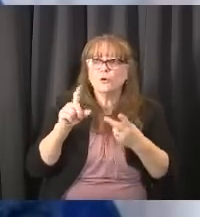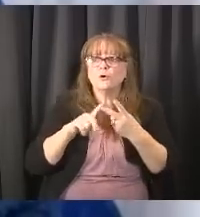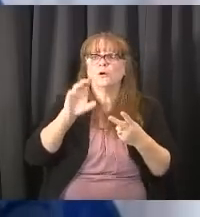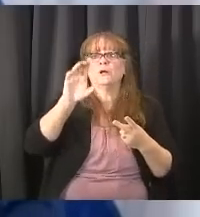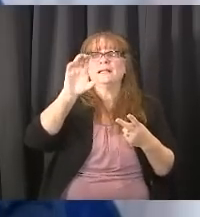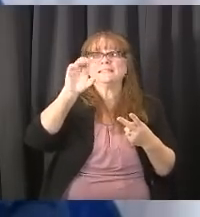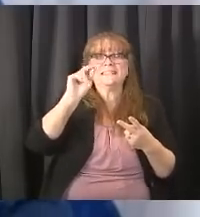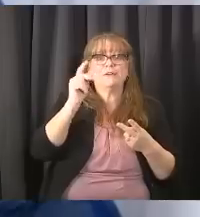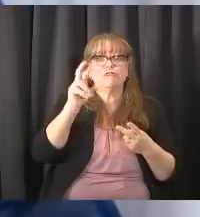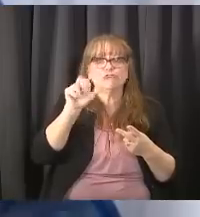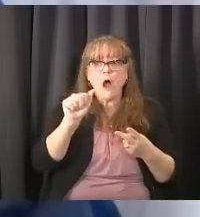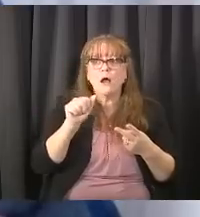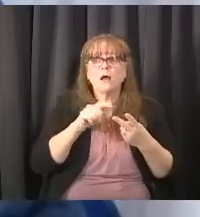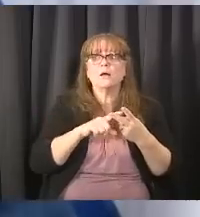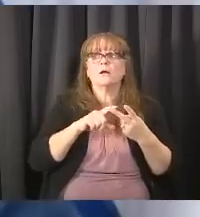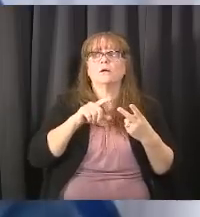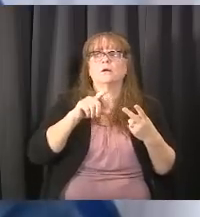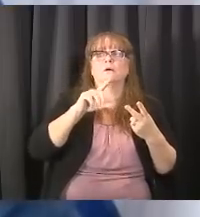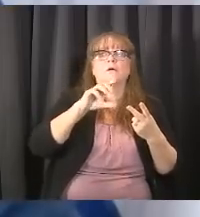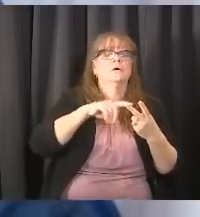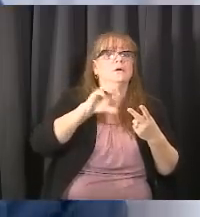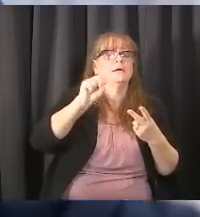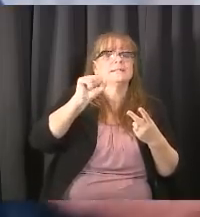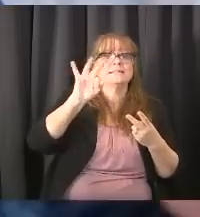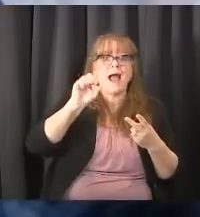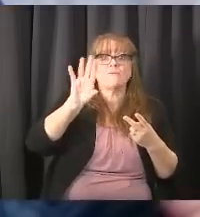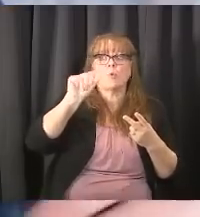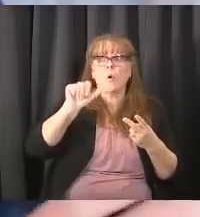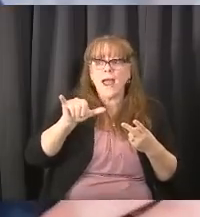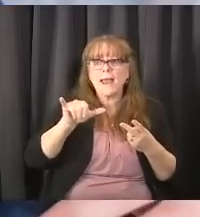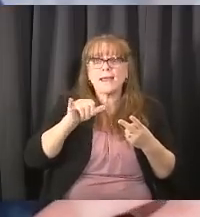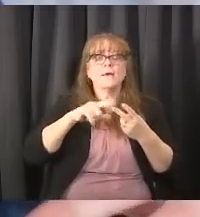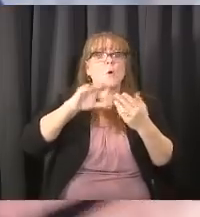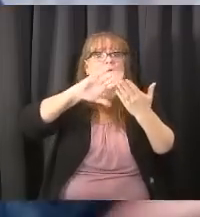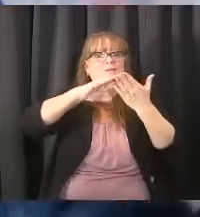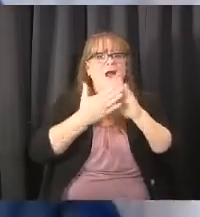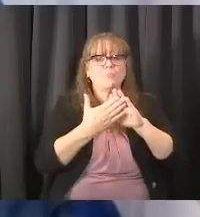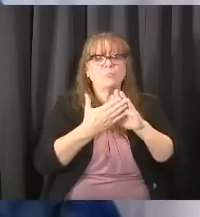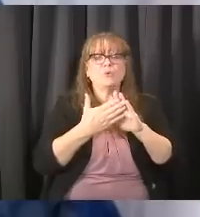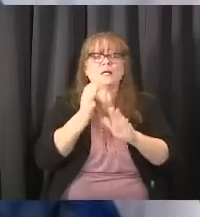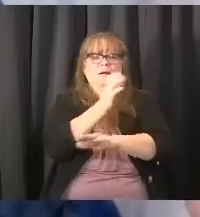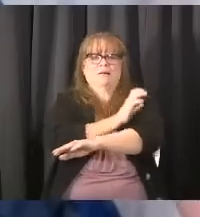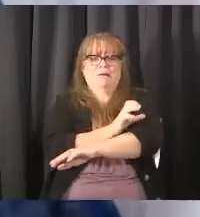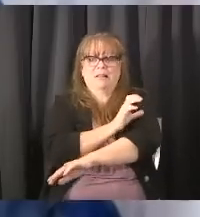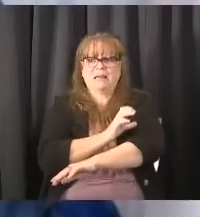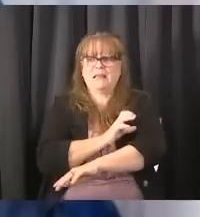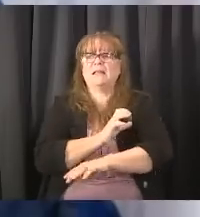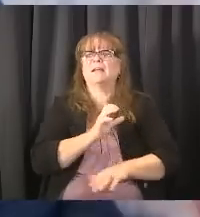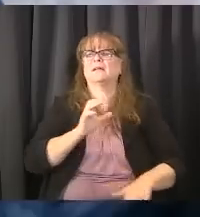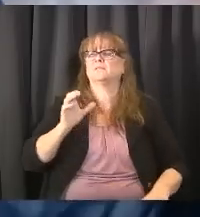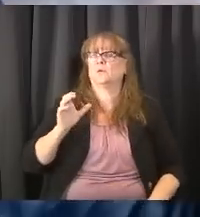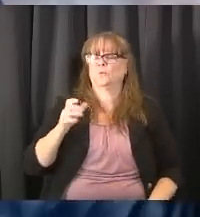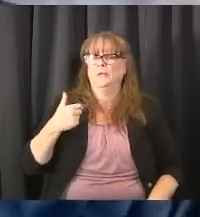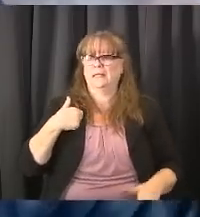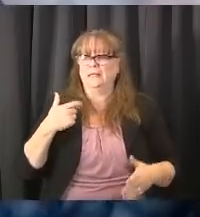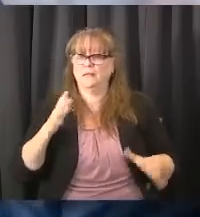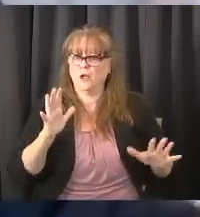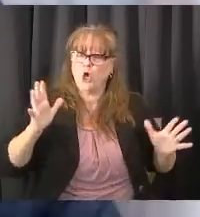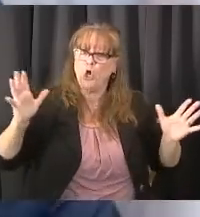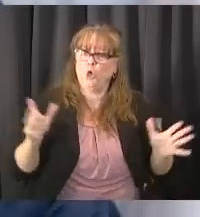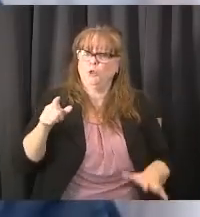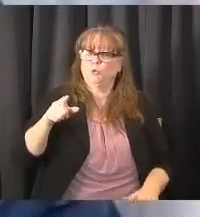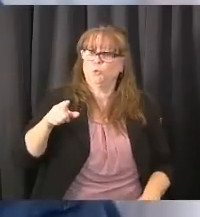Clinic. We enter into proactive partnerships for the outreach side on equity, like we did in